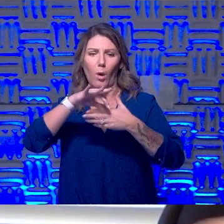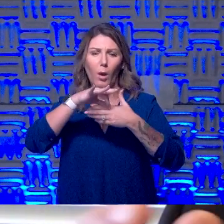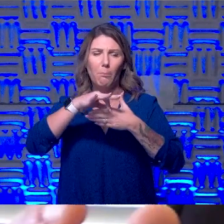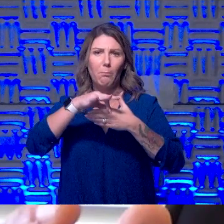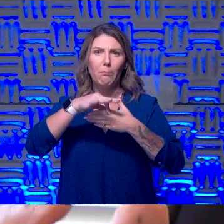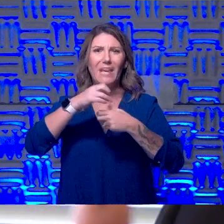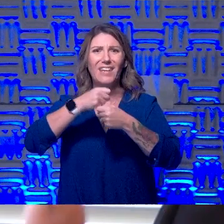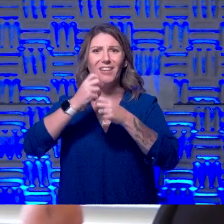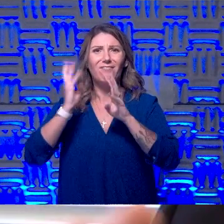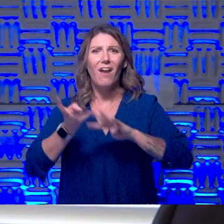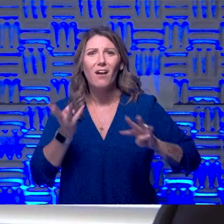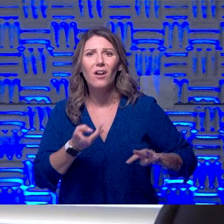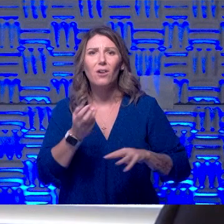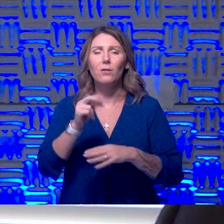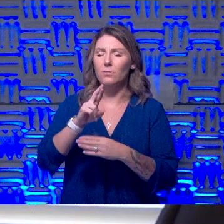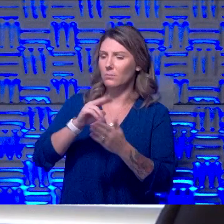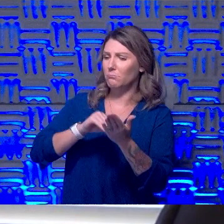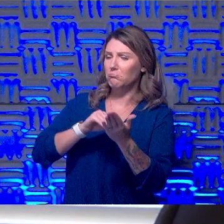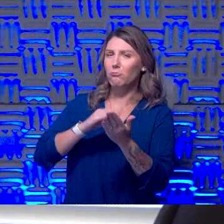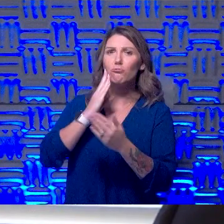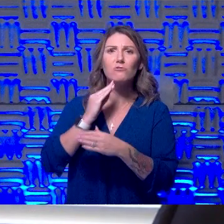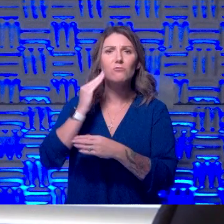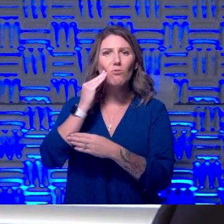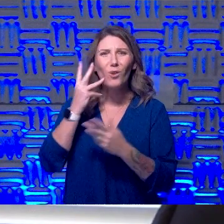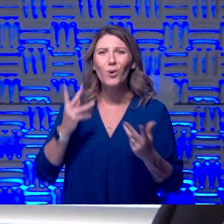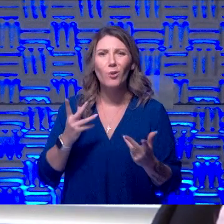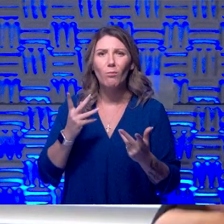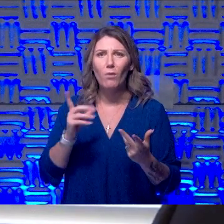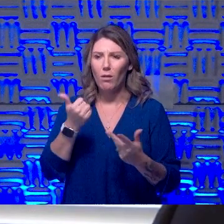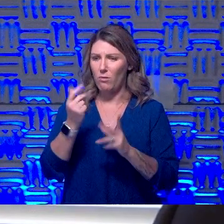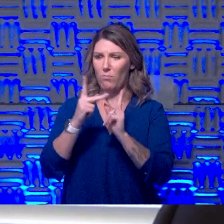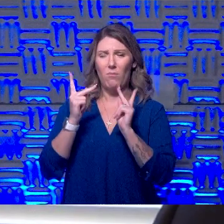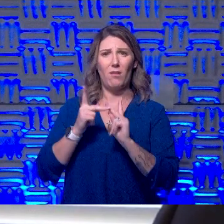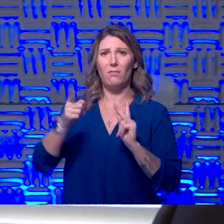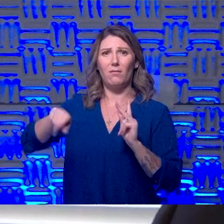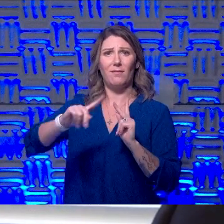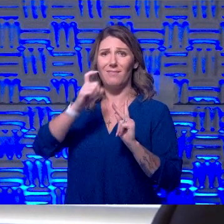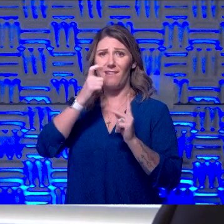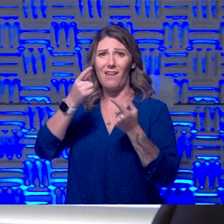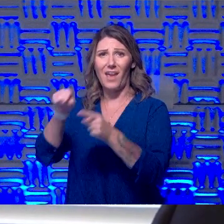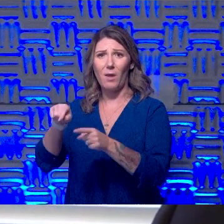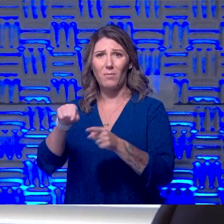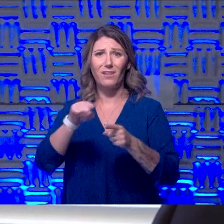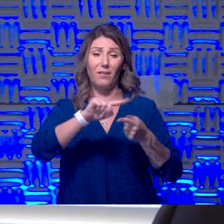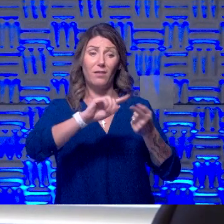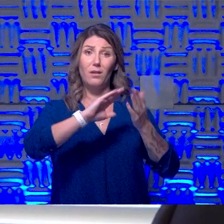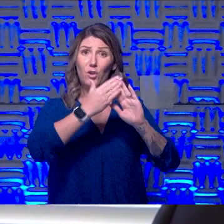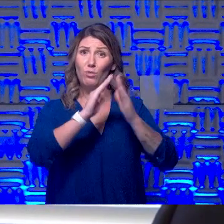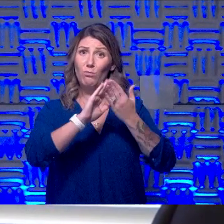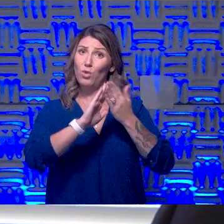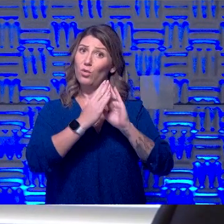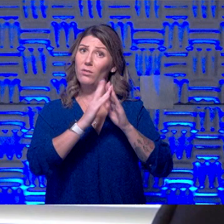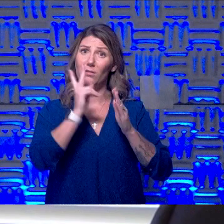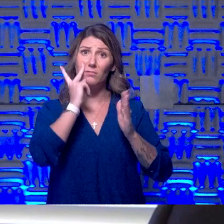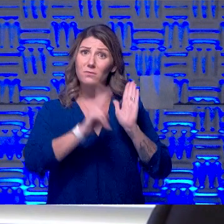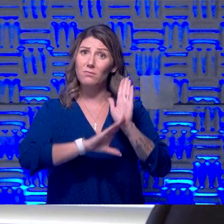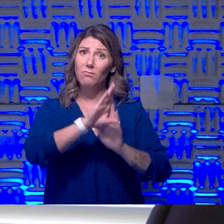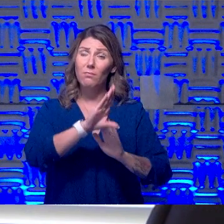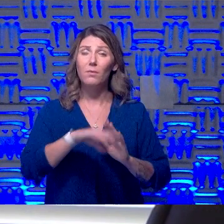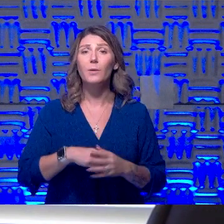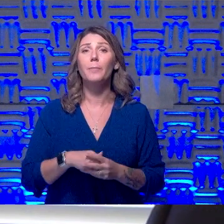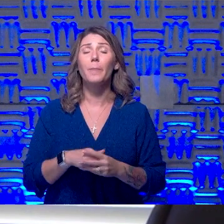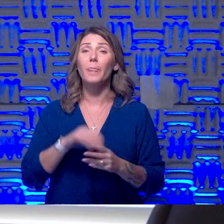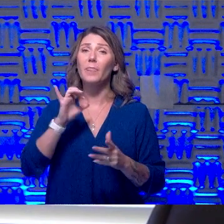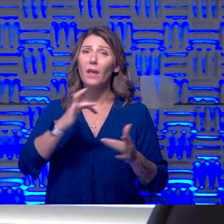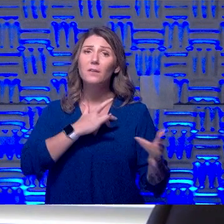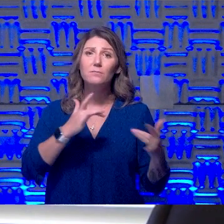or nursing homes or other places like that. We're seeing it across the community, and that's a real growing concern that's out there. And